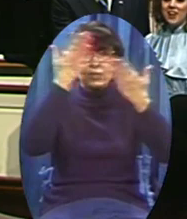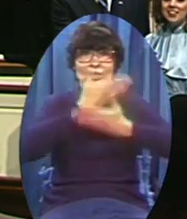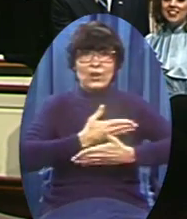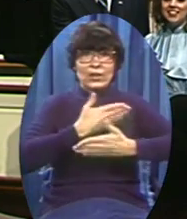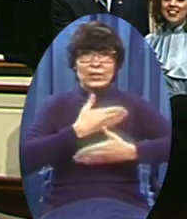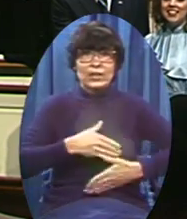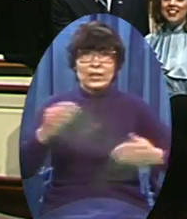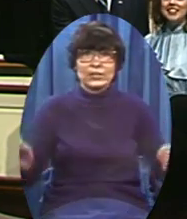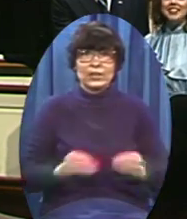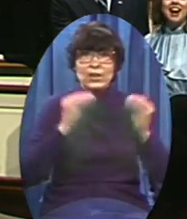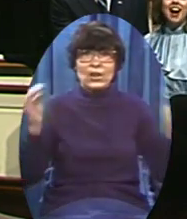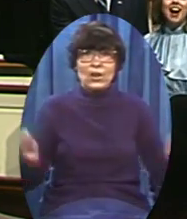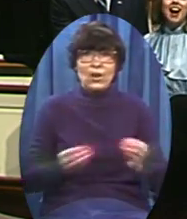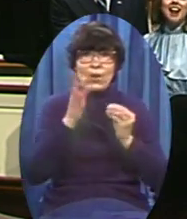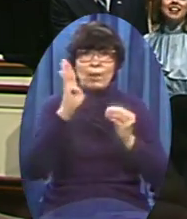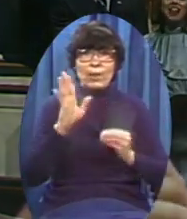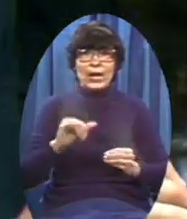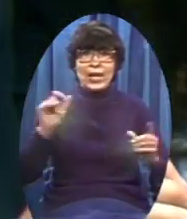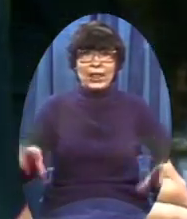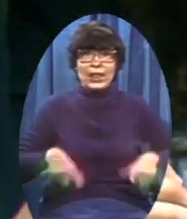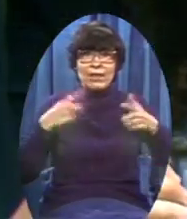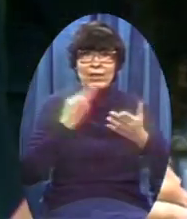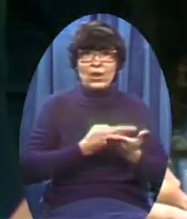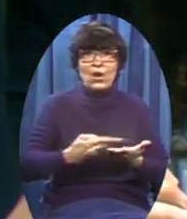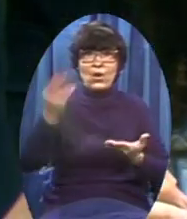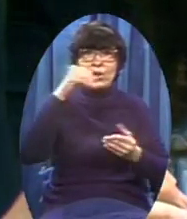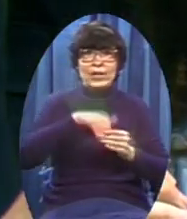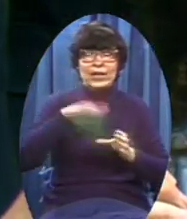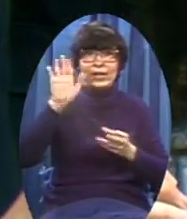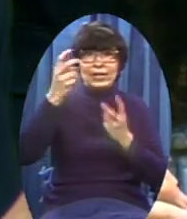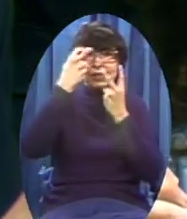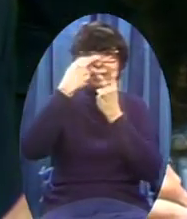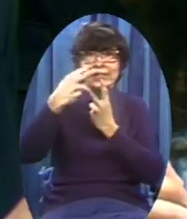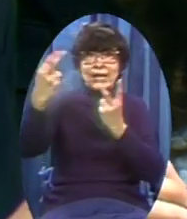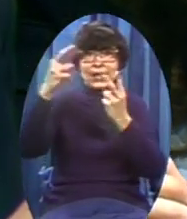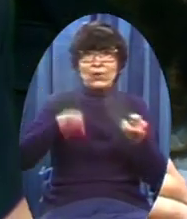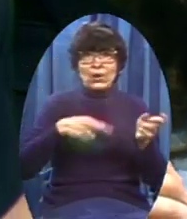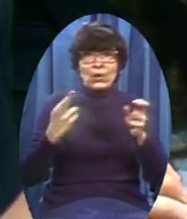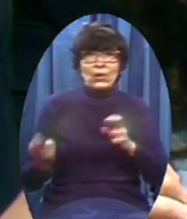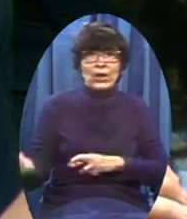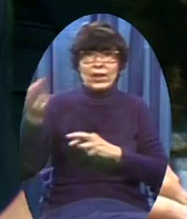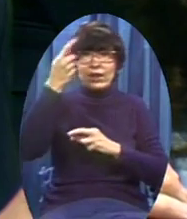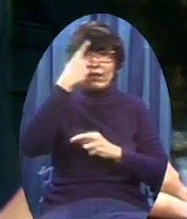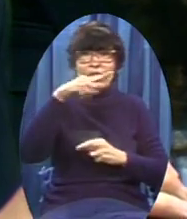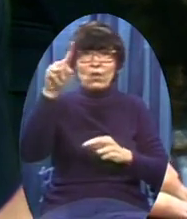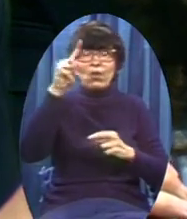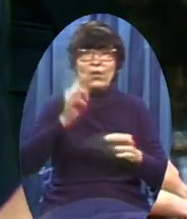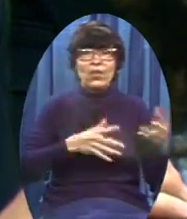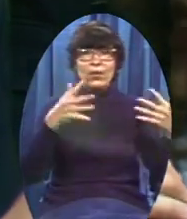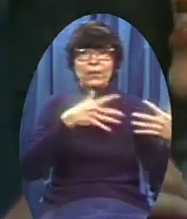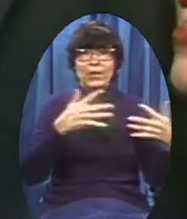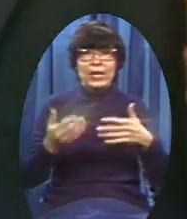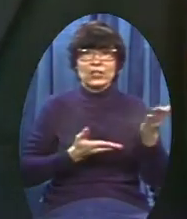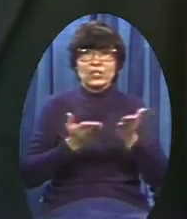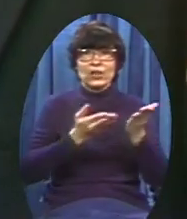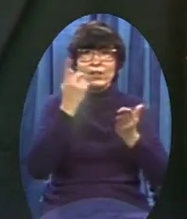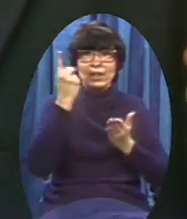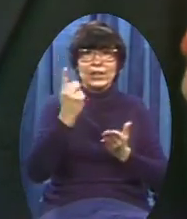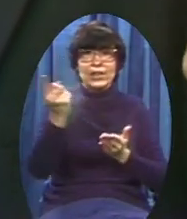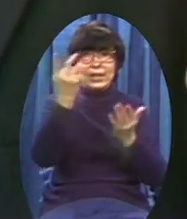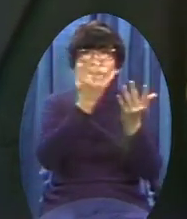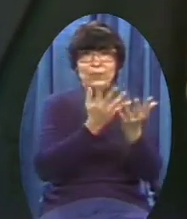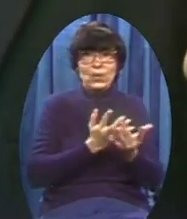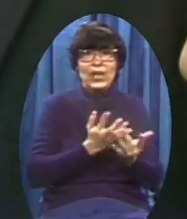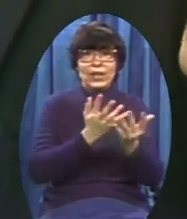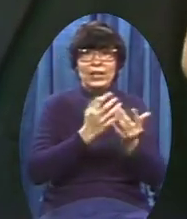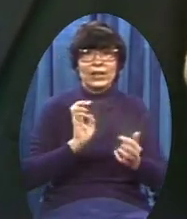living fully in His sight, ready for the battle, serving willingly. We stand